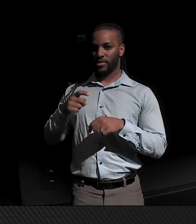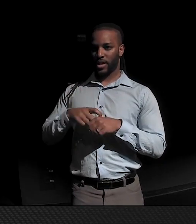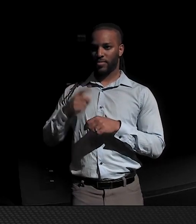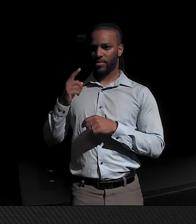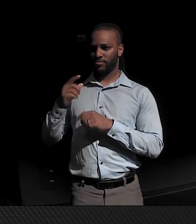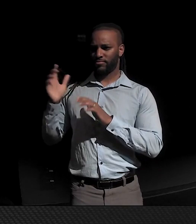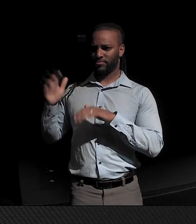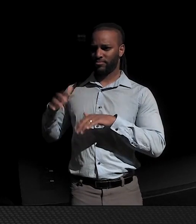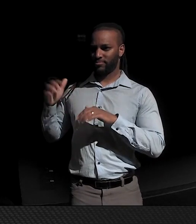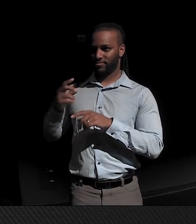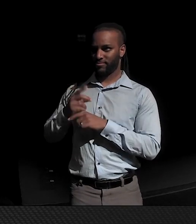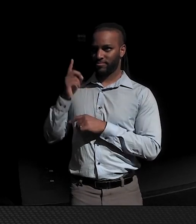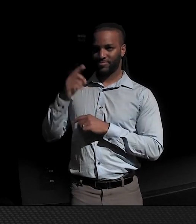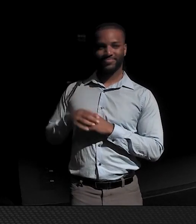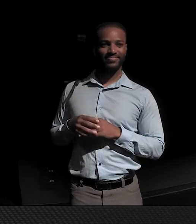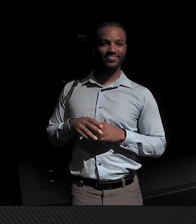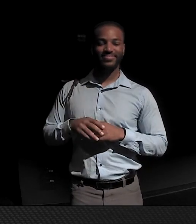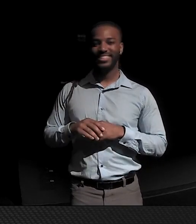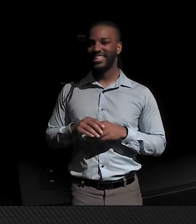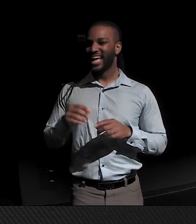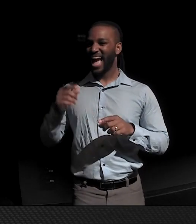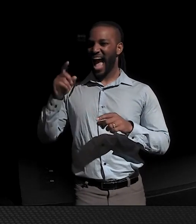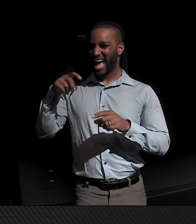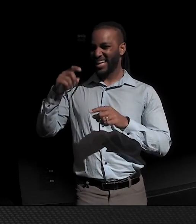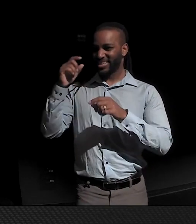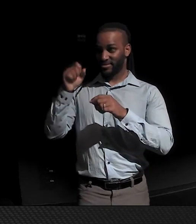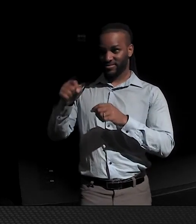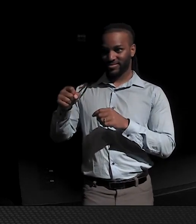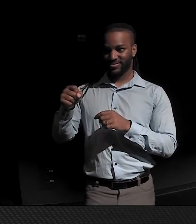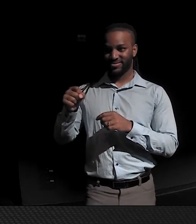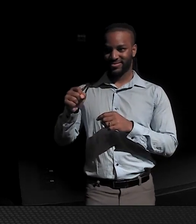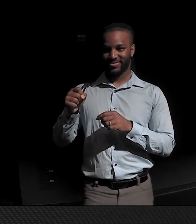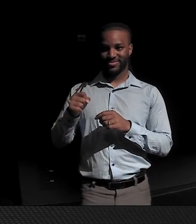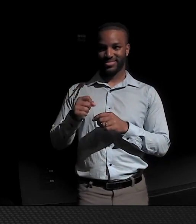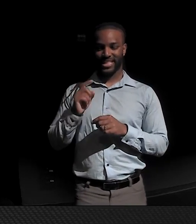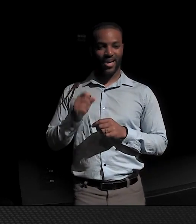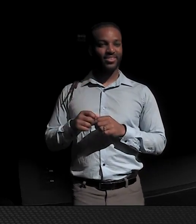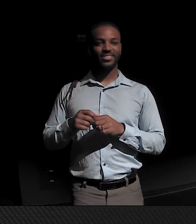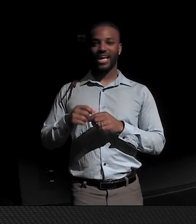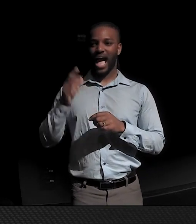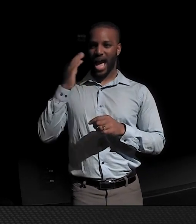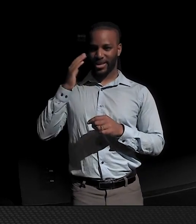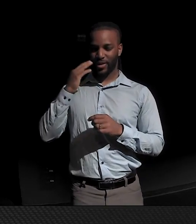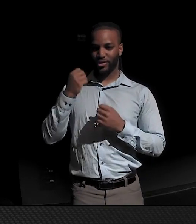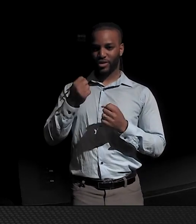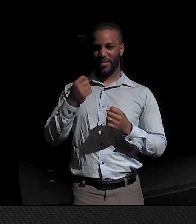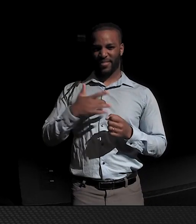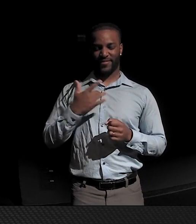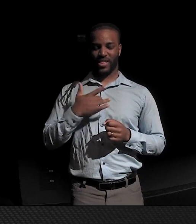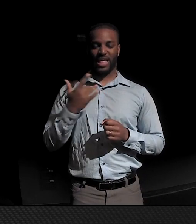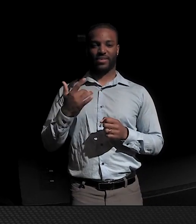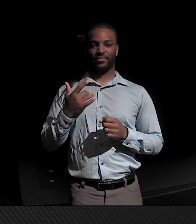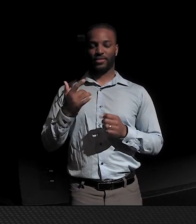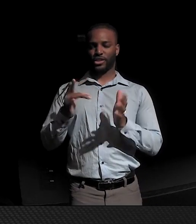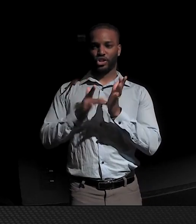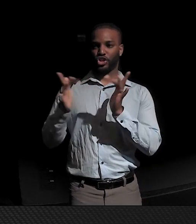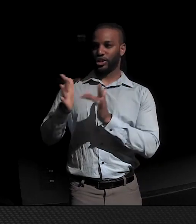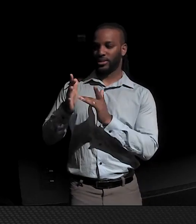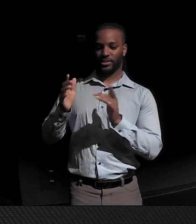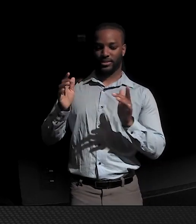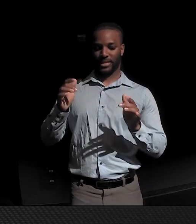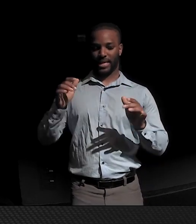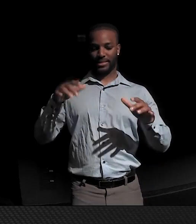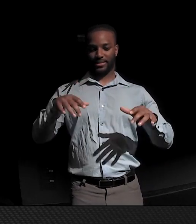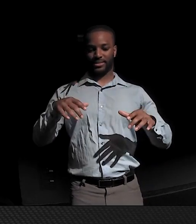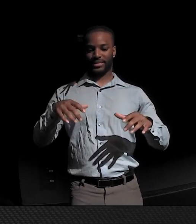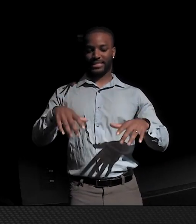It was him inviting me to abide for the very first time. And I had to get a picture of it. Like, I know I was driving, but it felt like the ultimate, like, Jesus take the wheel moment.